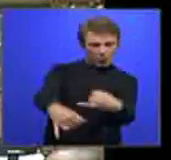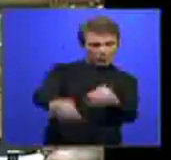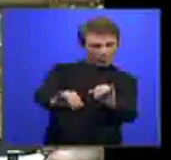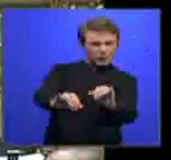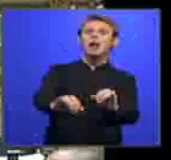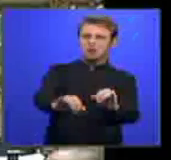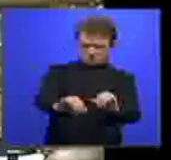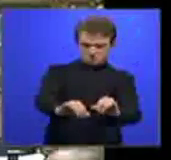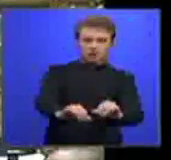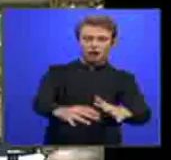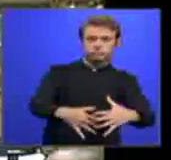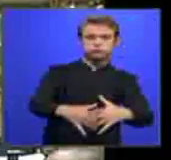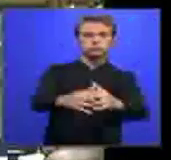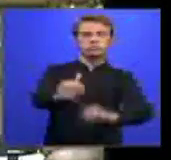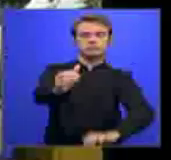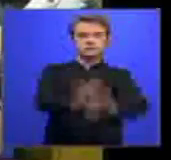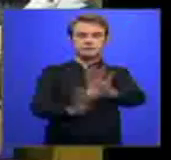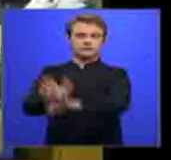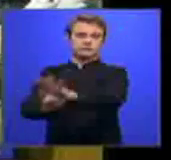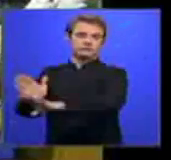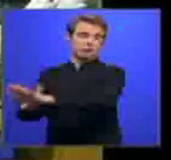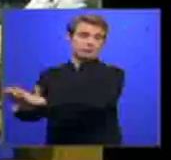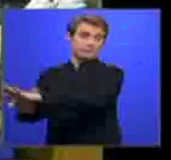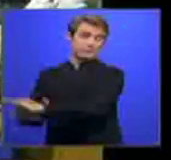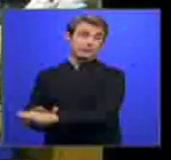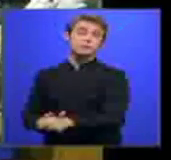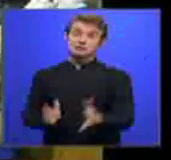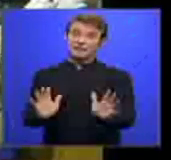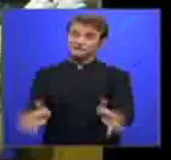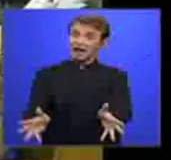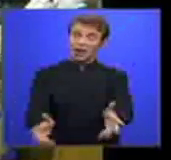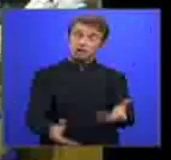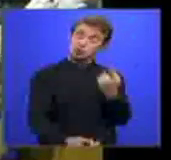happened in our manufacturing sector.